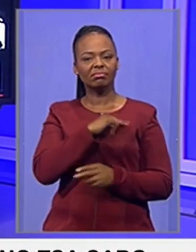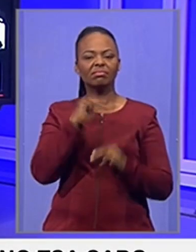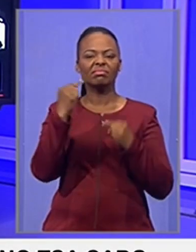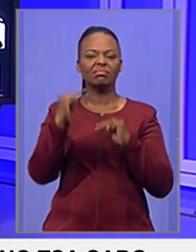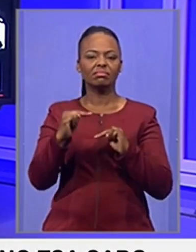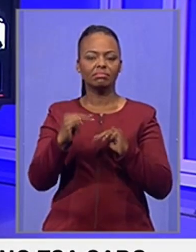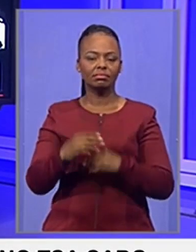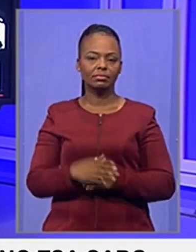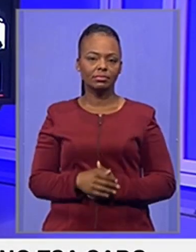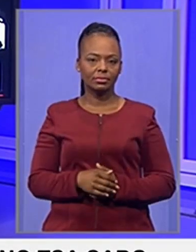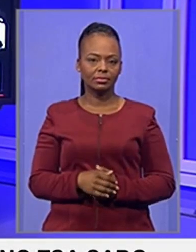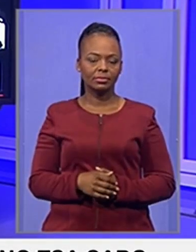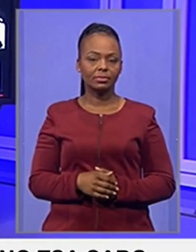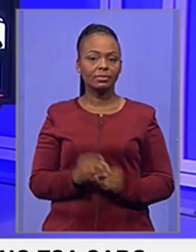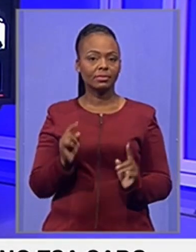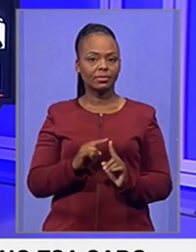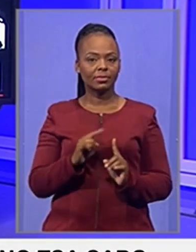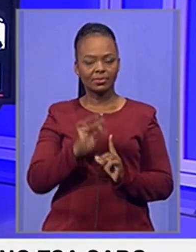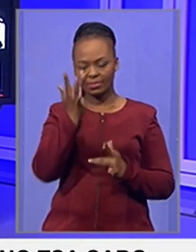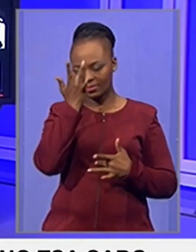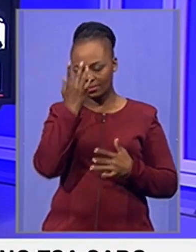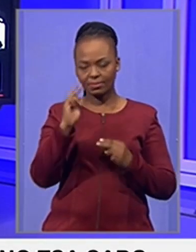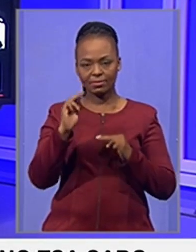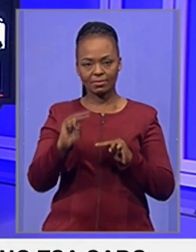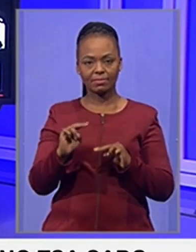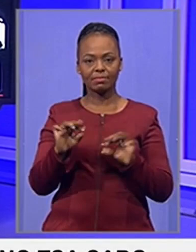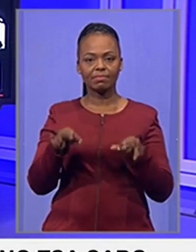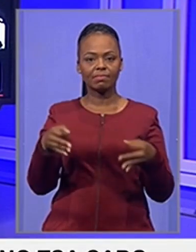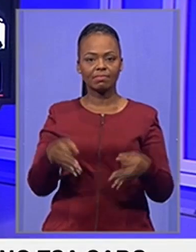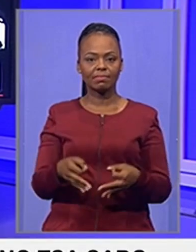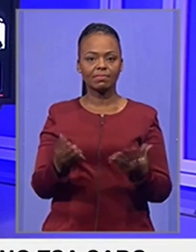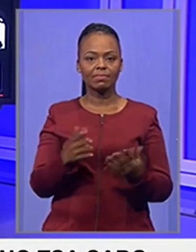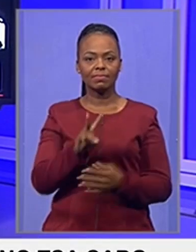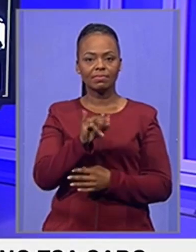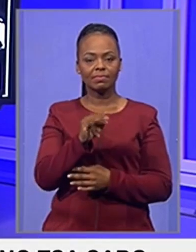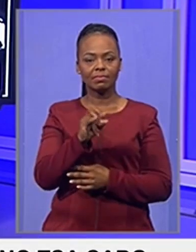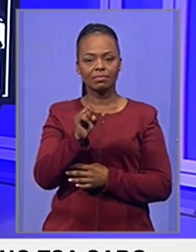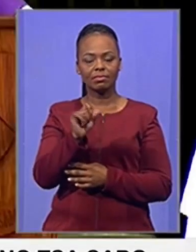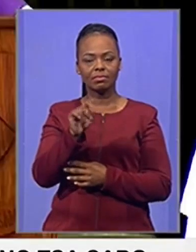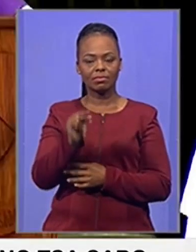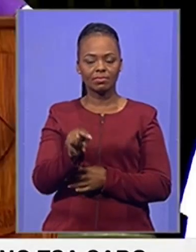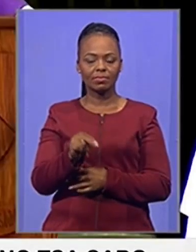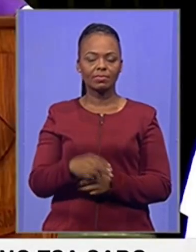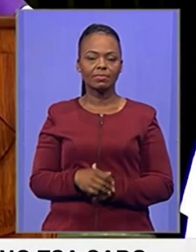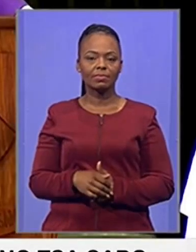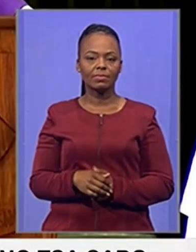khutsane. O tlhotsa bolokwa gompieno kwa Viljoenskroon.